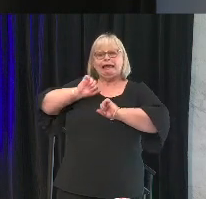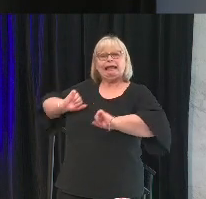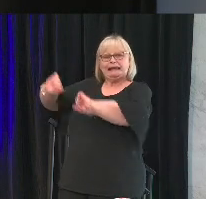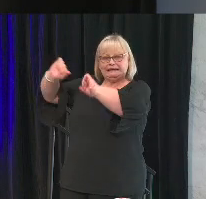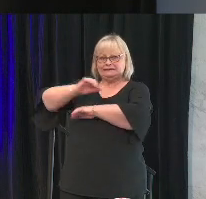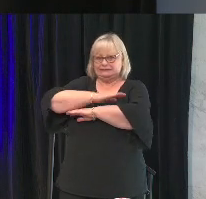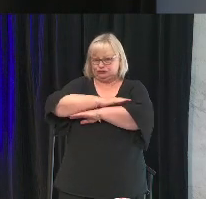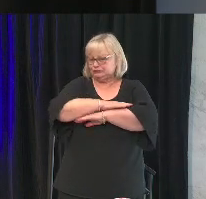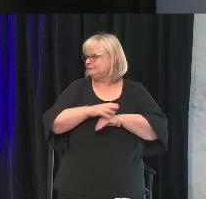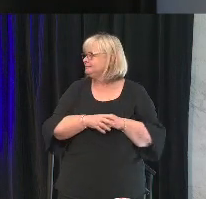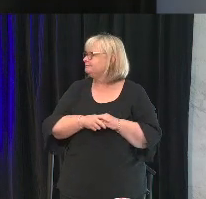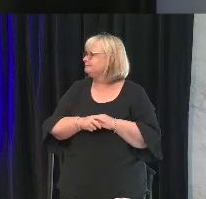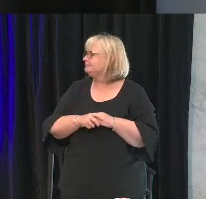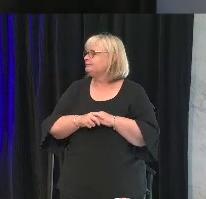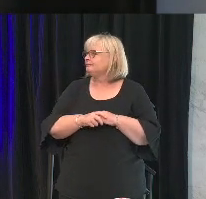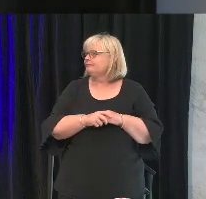country.